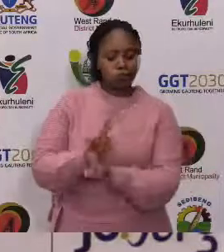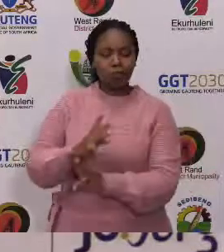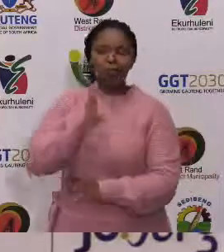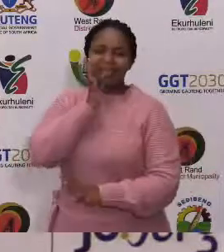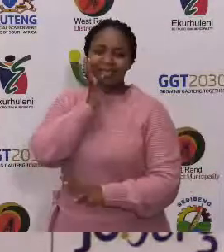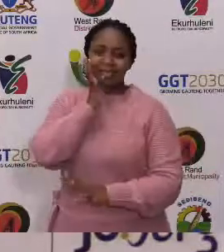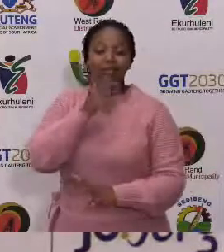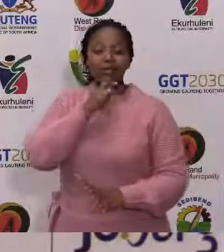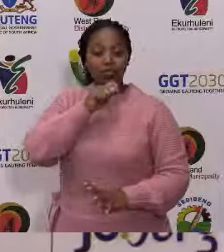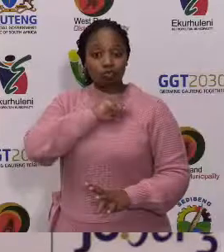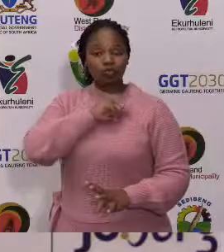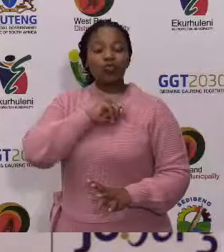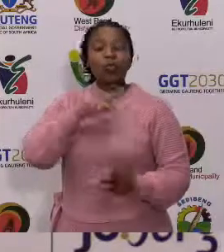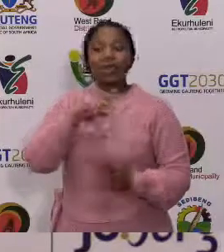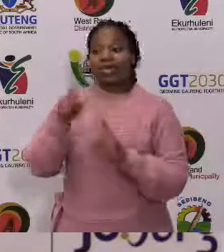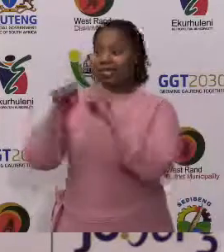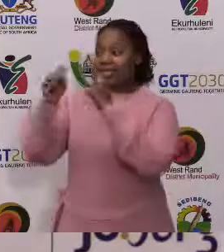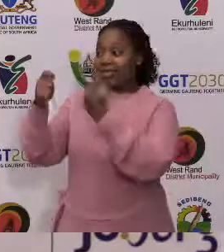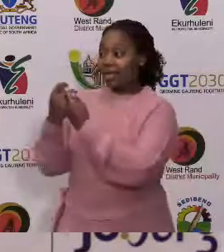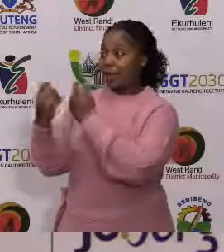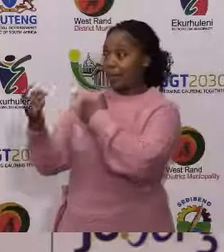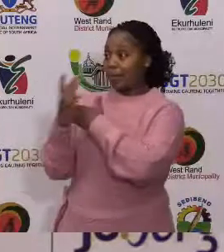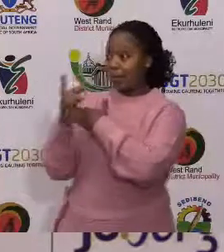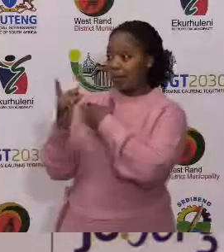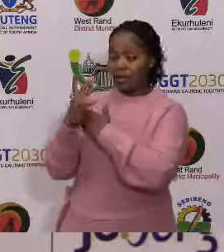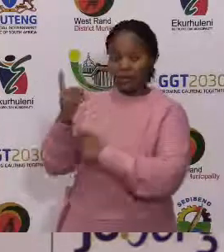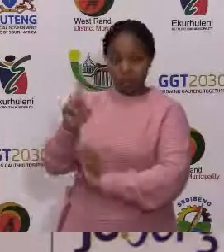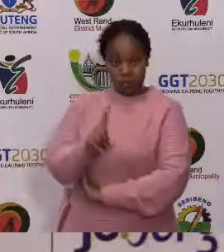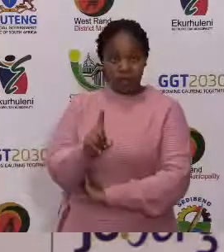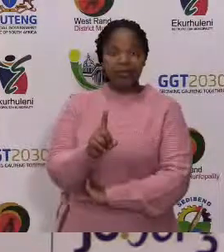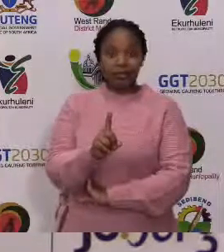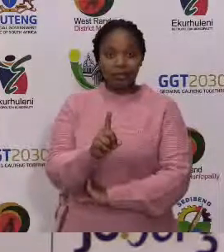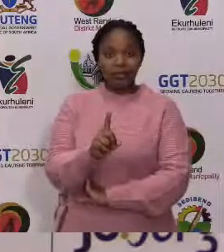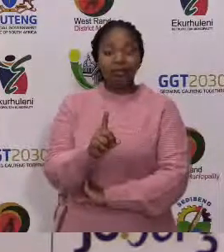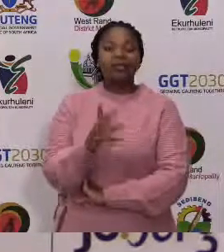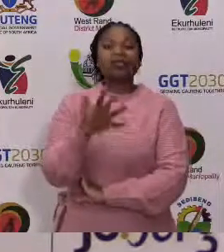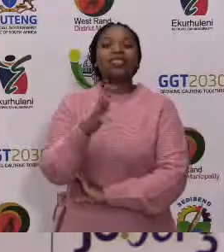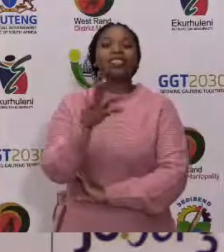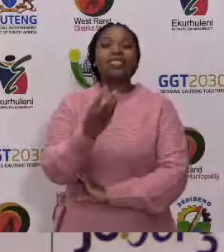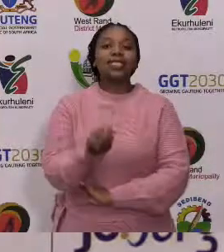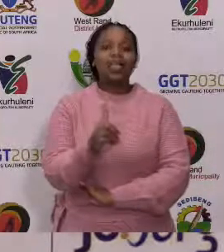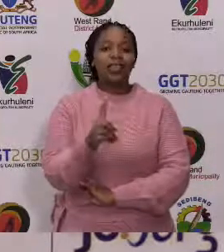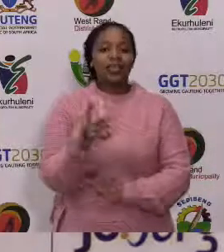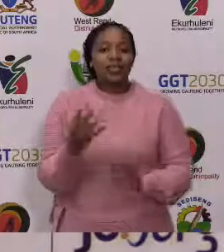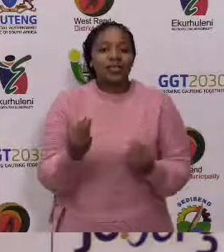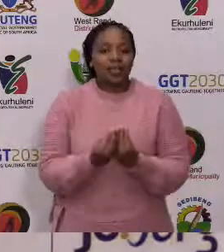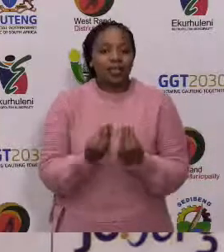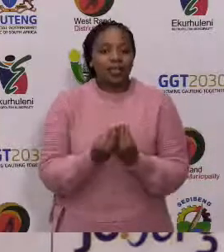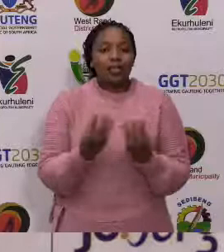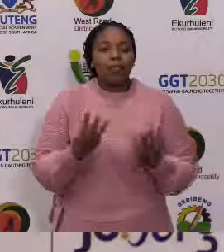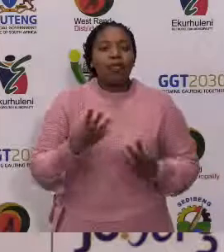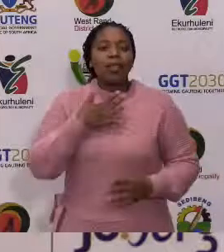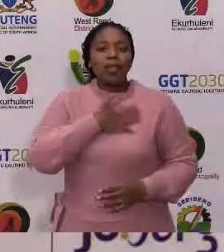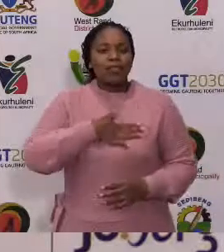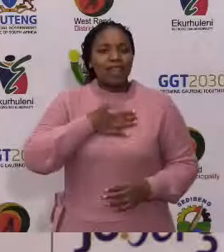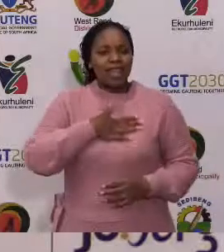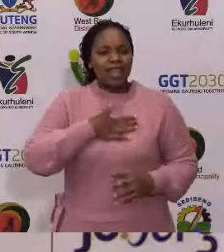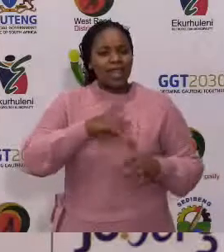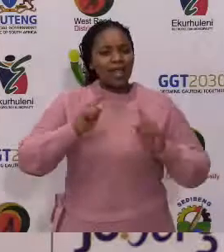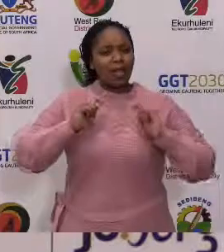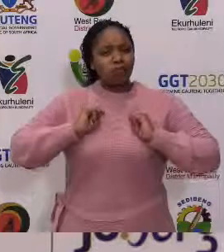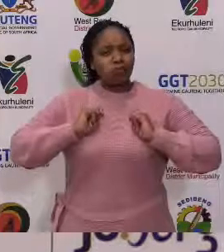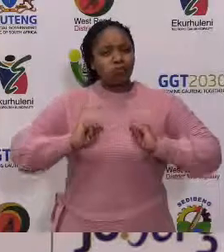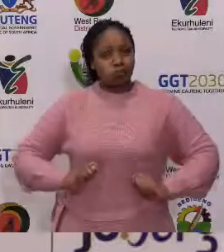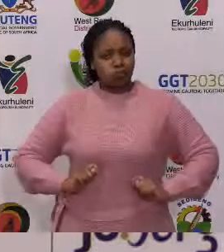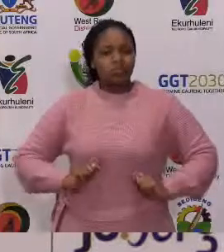is telling us, the research team is telling us that we have something like the fatigue. And my